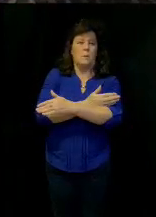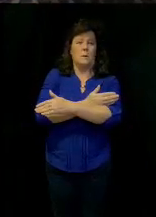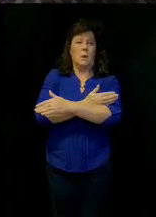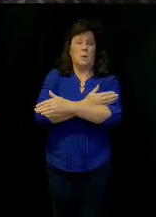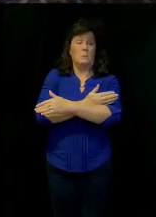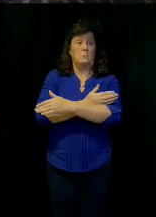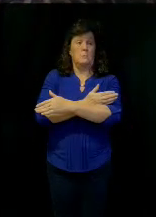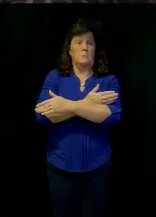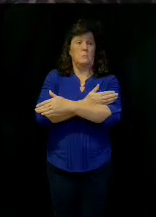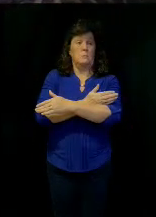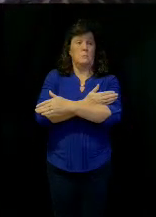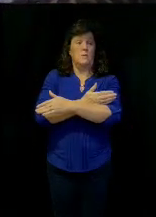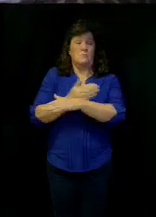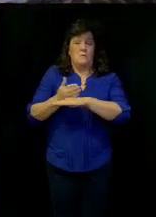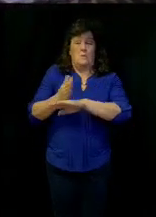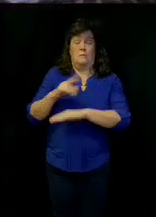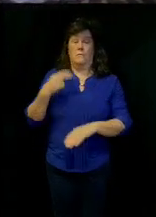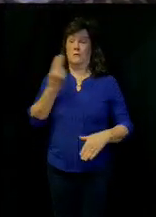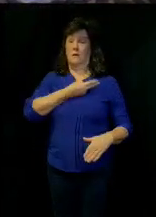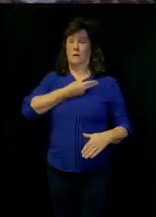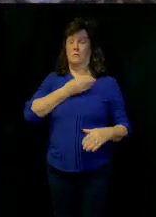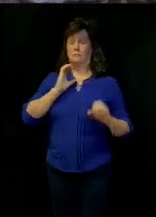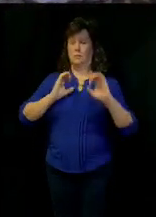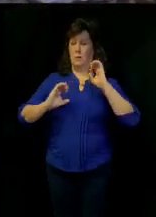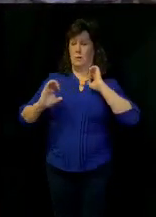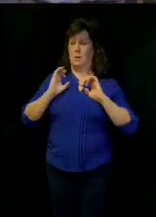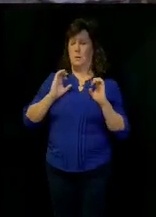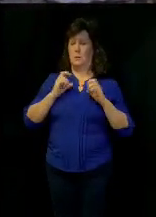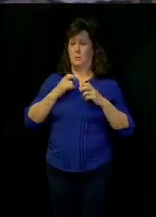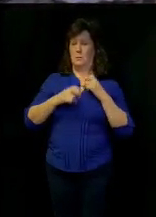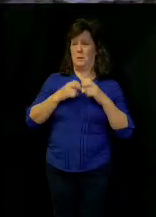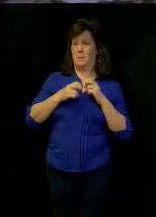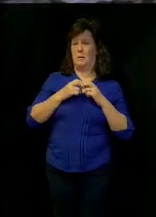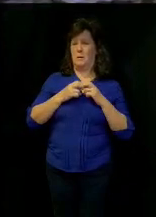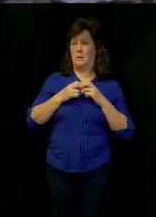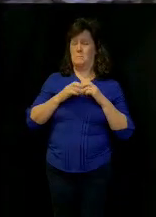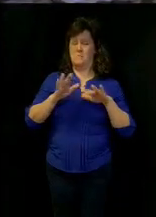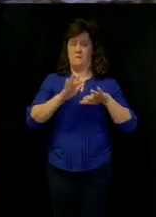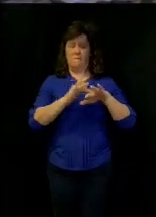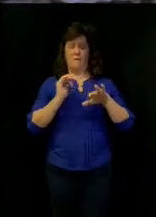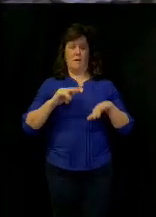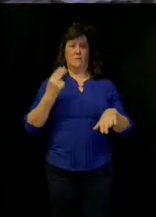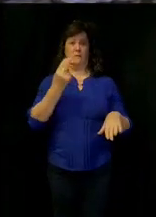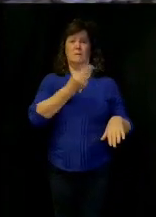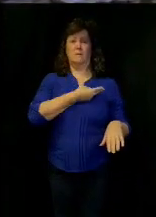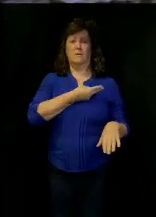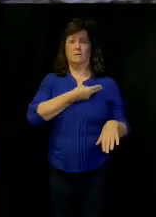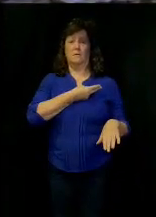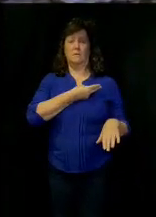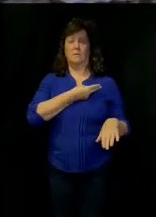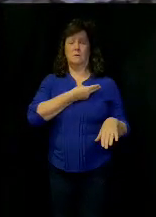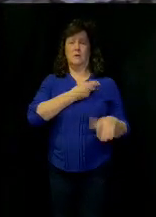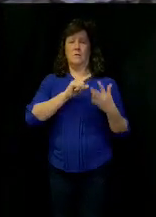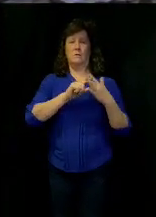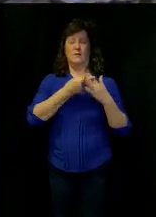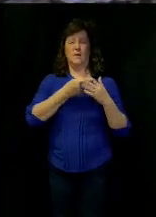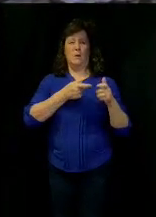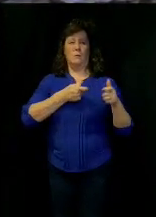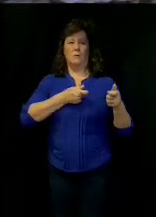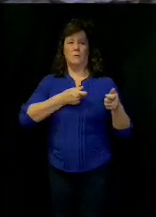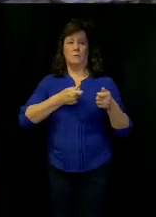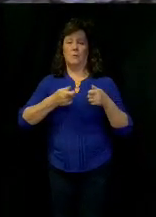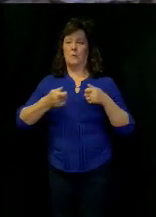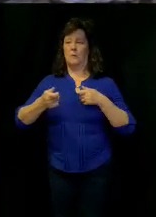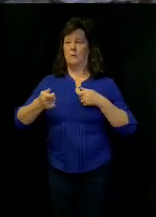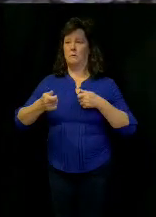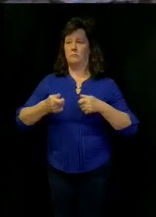We let emotions overpower us and take advantage over us and begin to lord over us. Does things really have that? This is